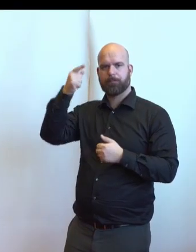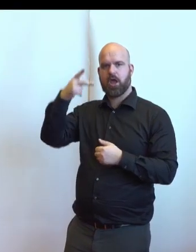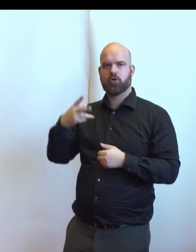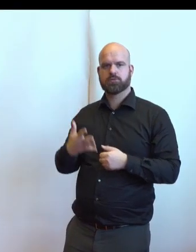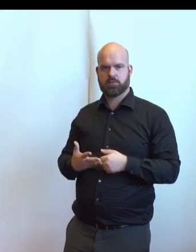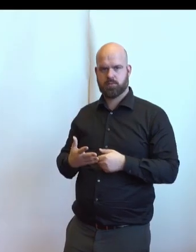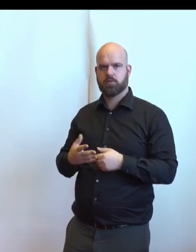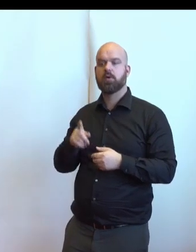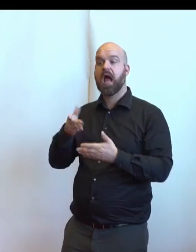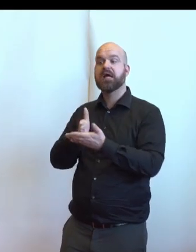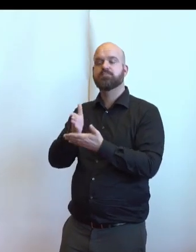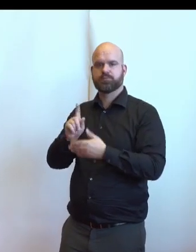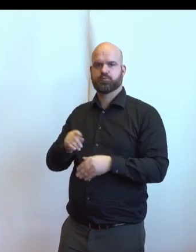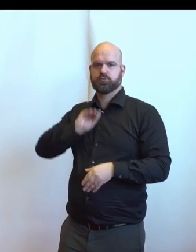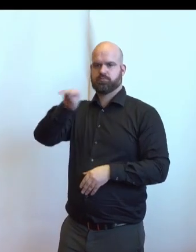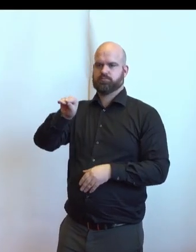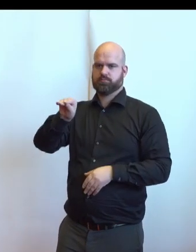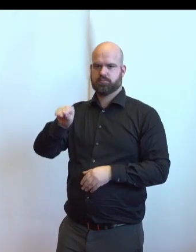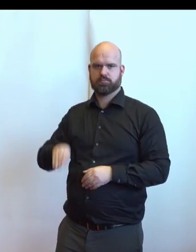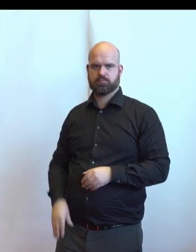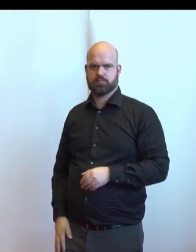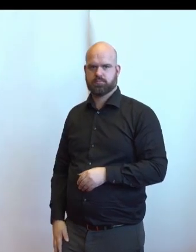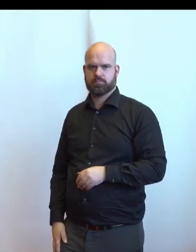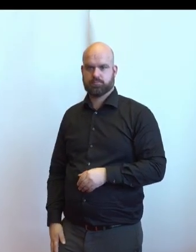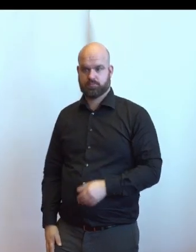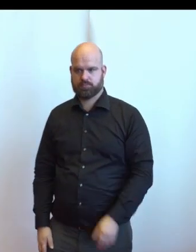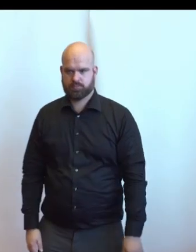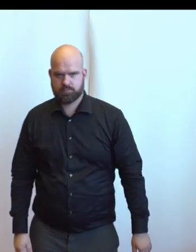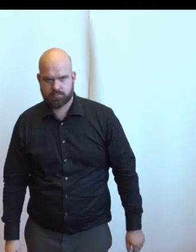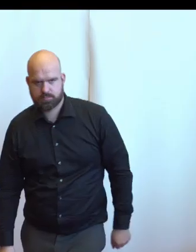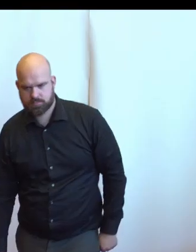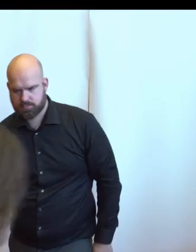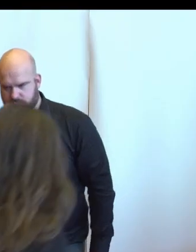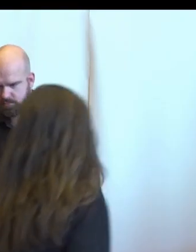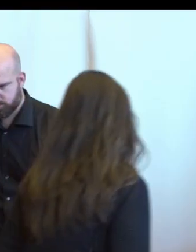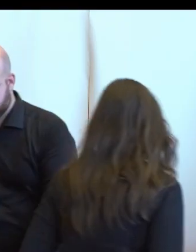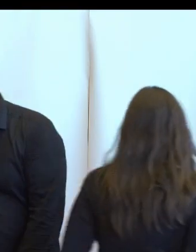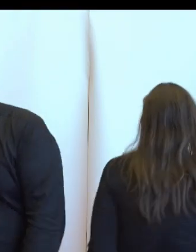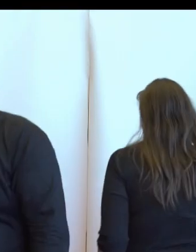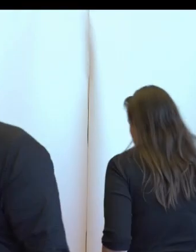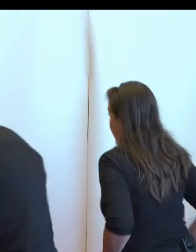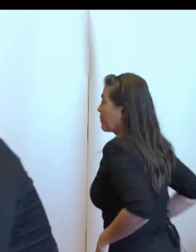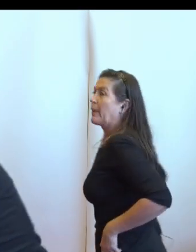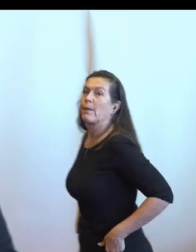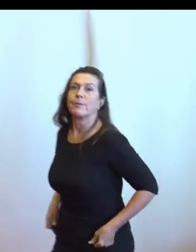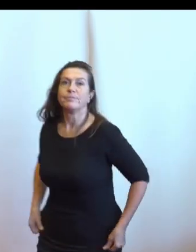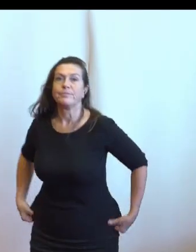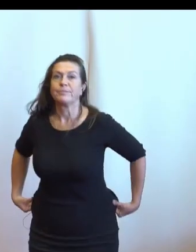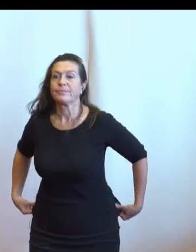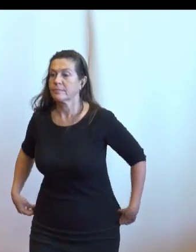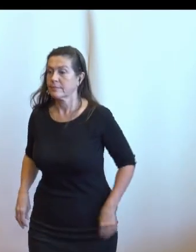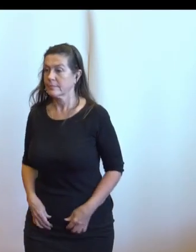rest. I'd say that the journey that we are on is analogous to the journey that information security went on 10 years